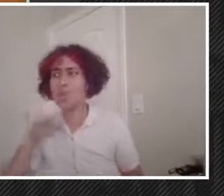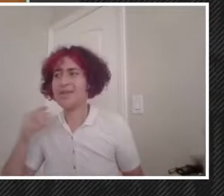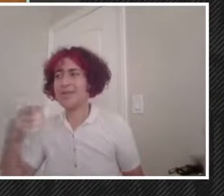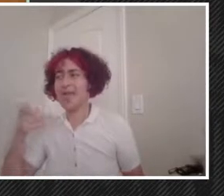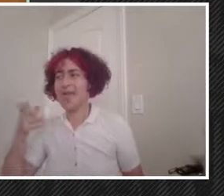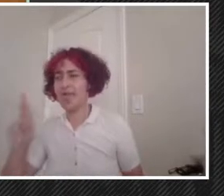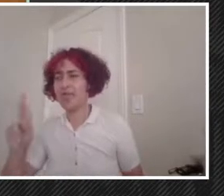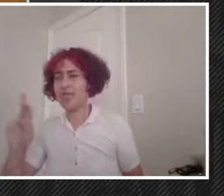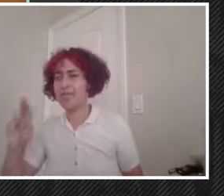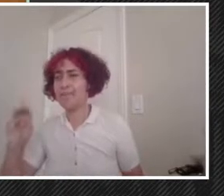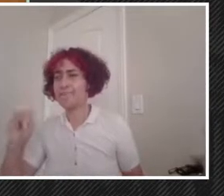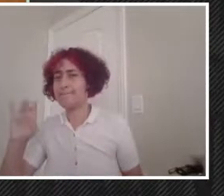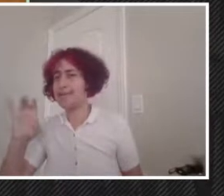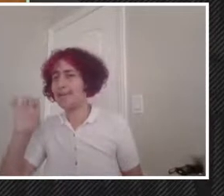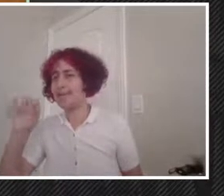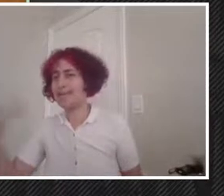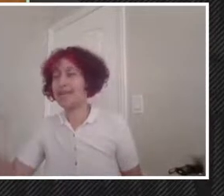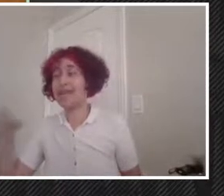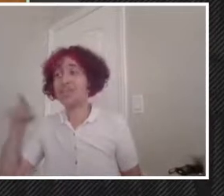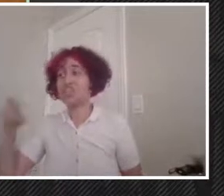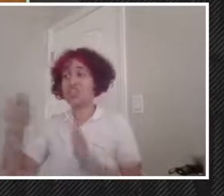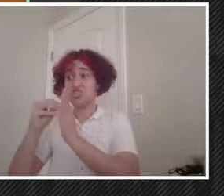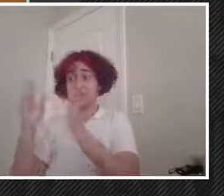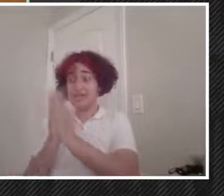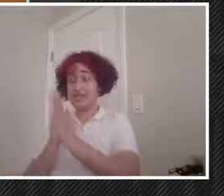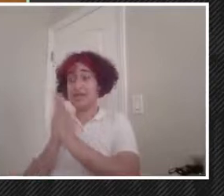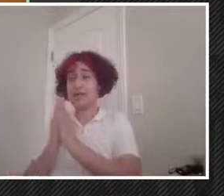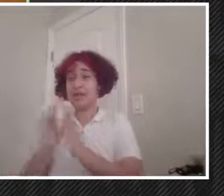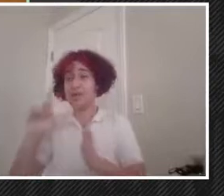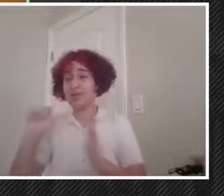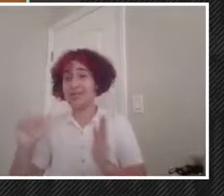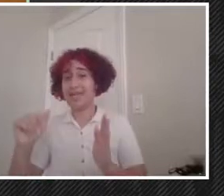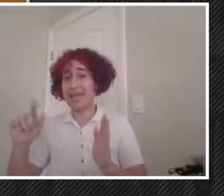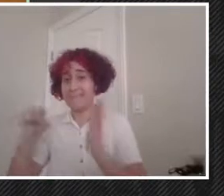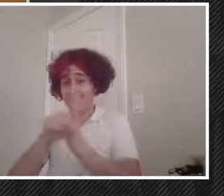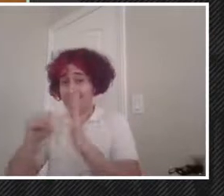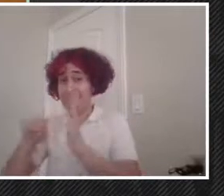in Louisiana, Colfax, Louisiana, where after Reconstruction,